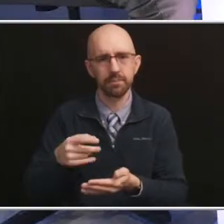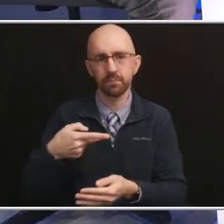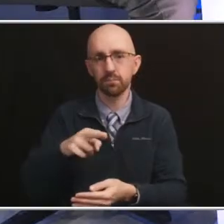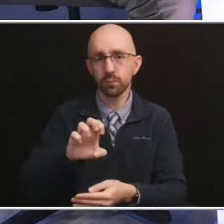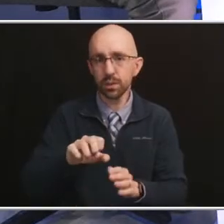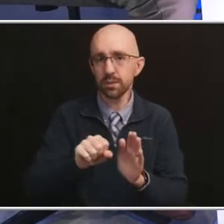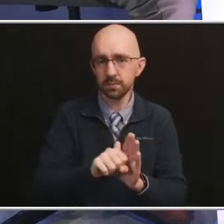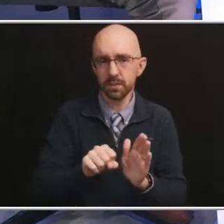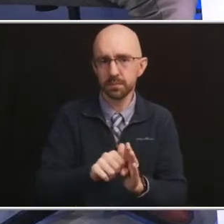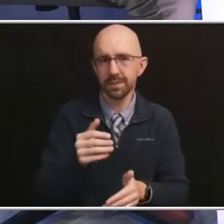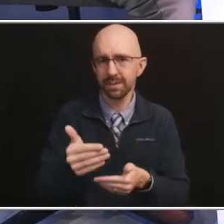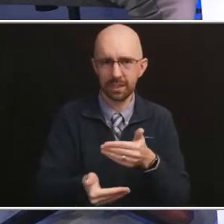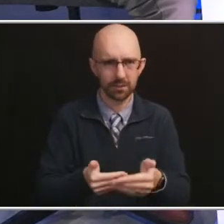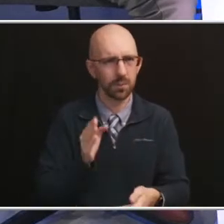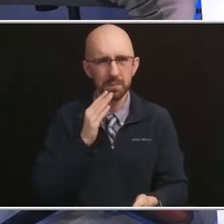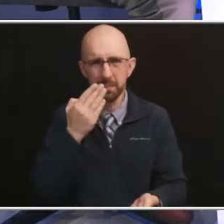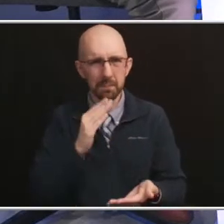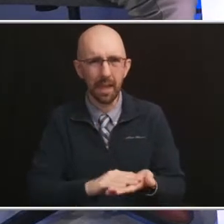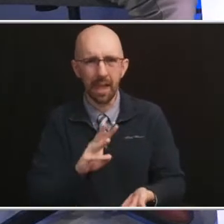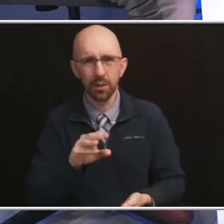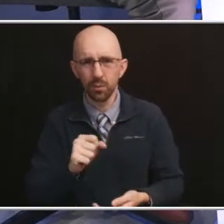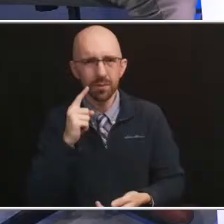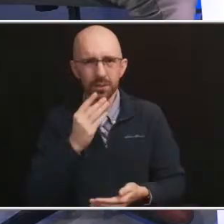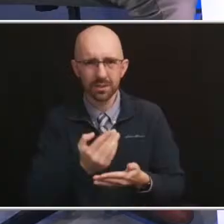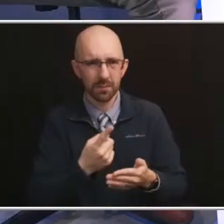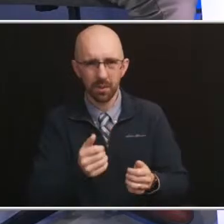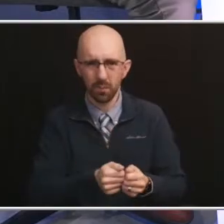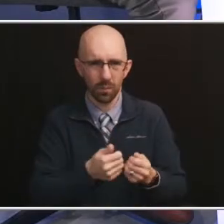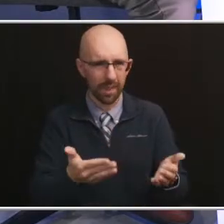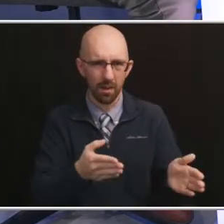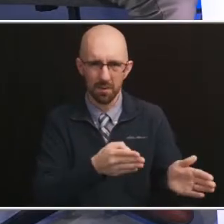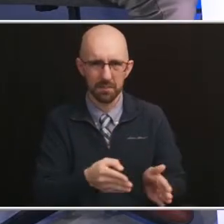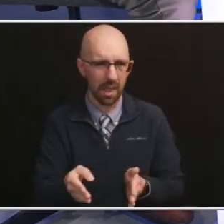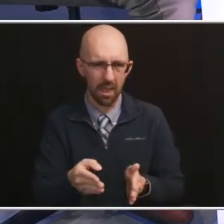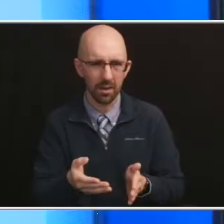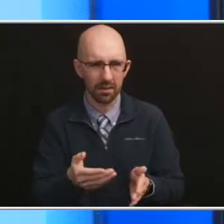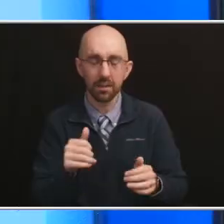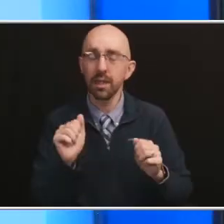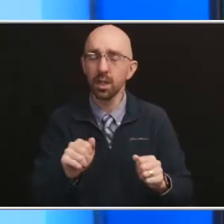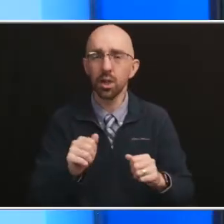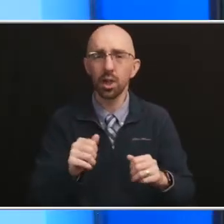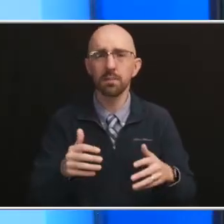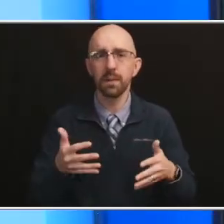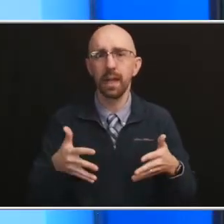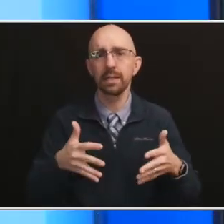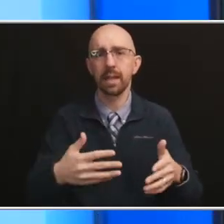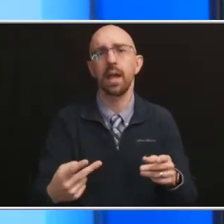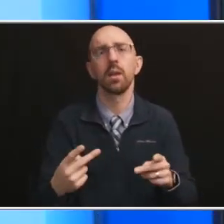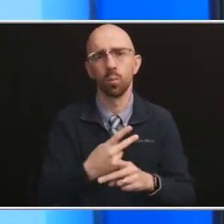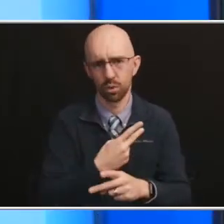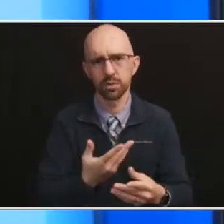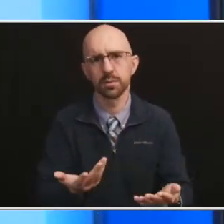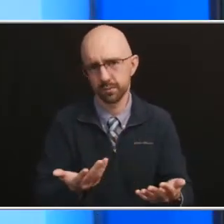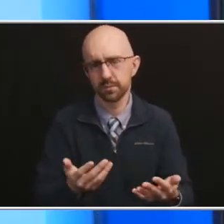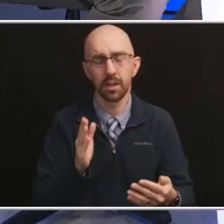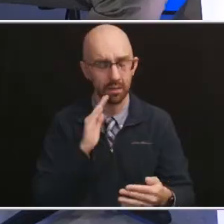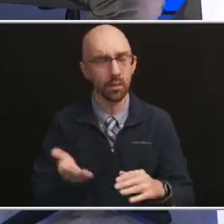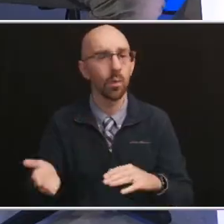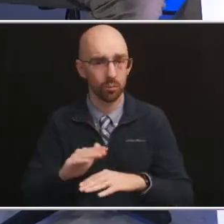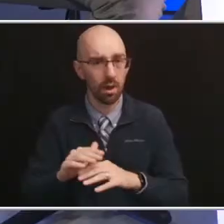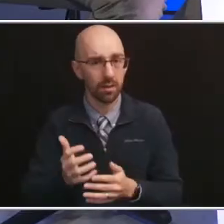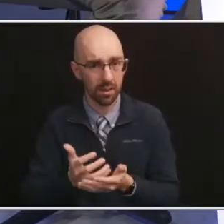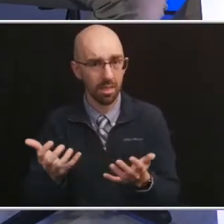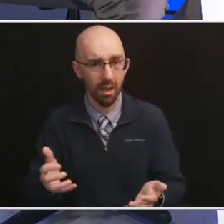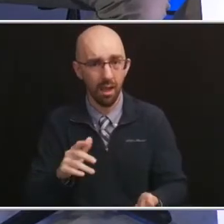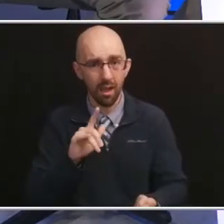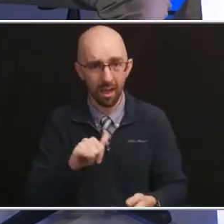be bad news for someone without any plan. It could raise anxiety levels. I think it would raise it a lot. Absolutely. If you, you